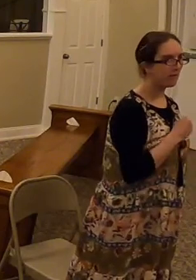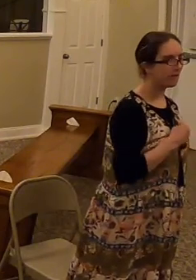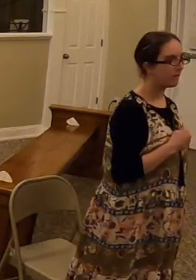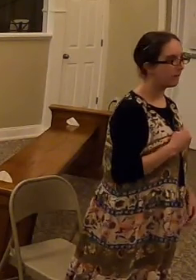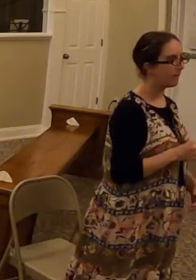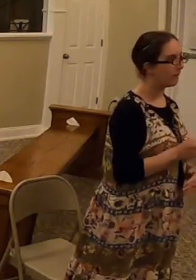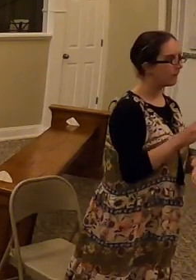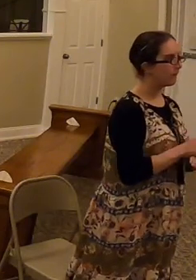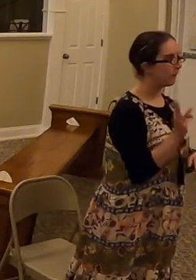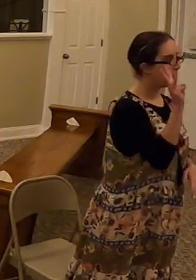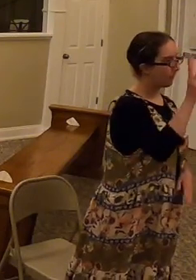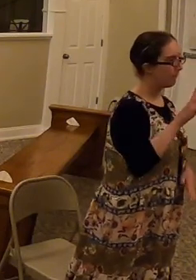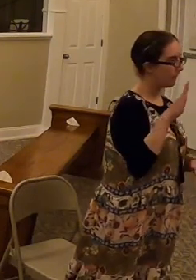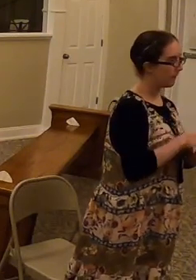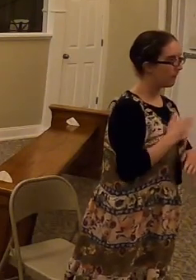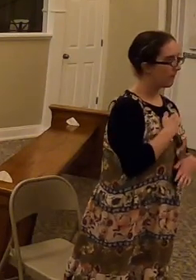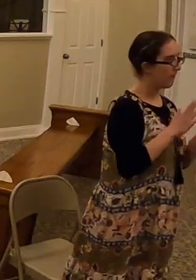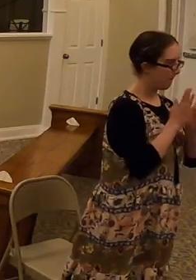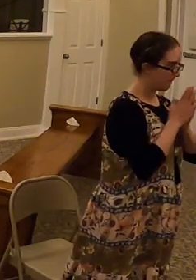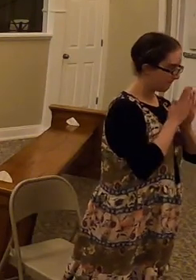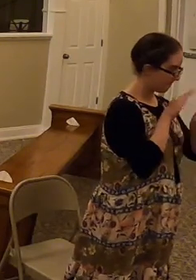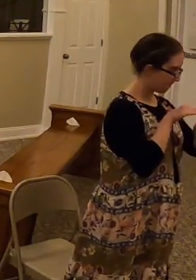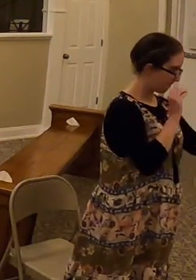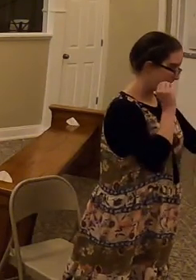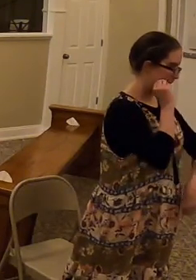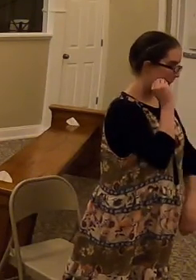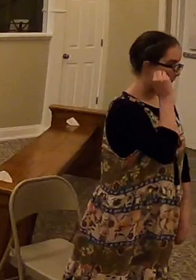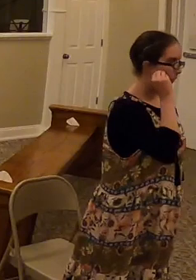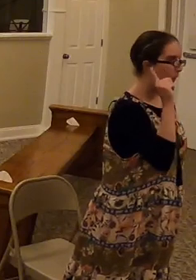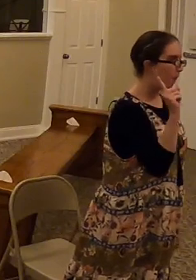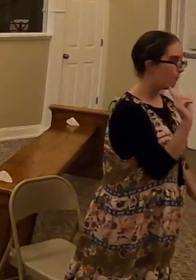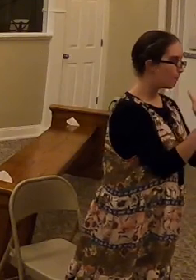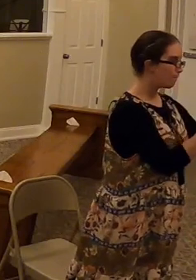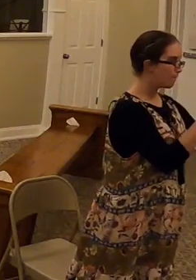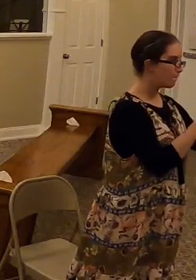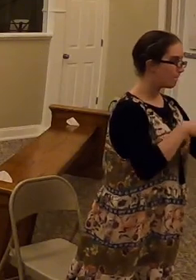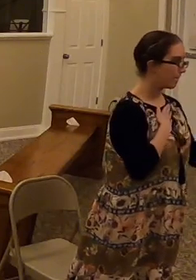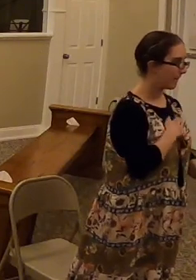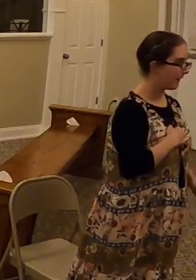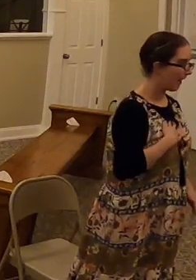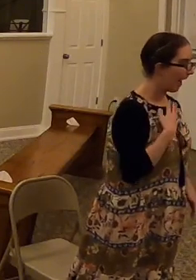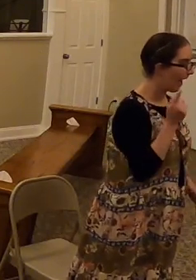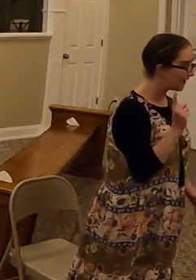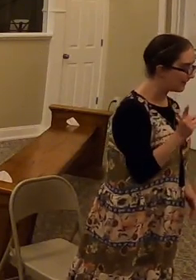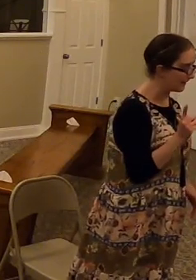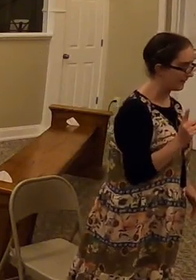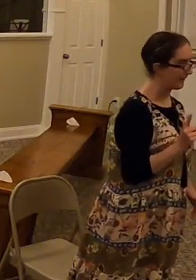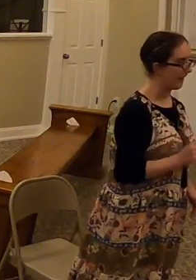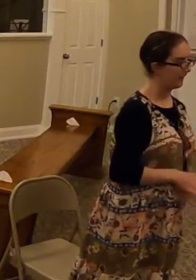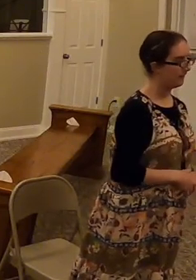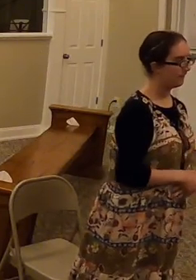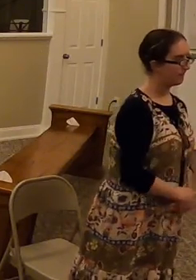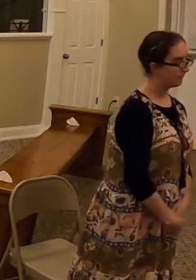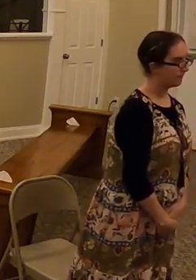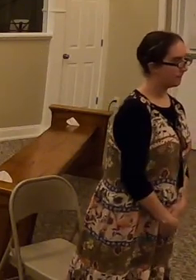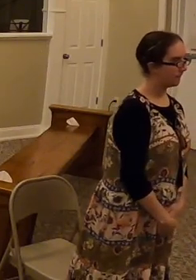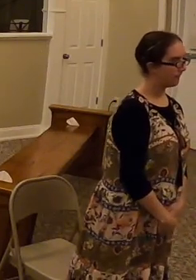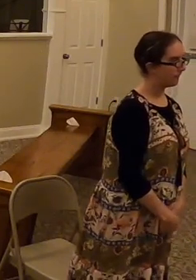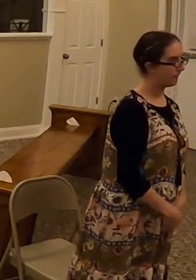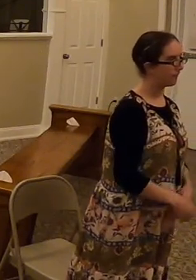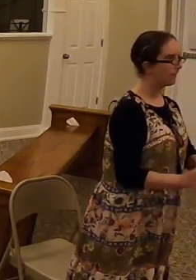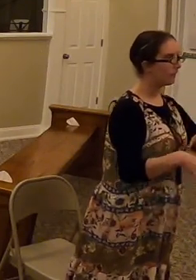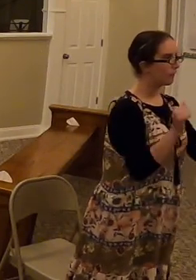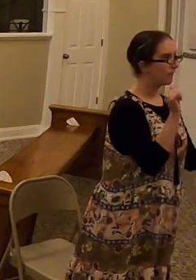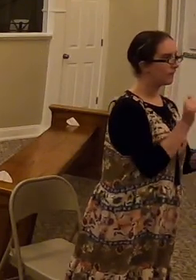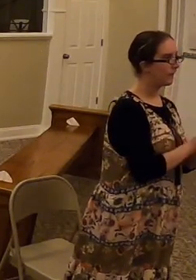the next night, Wednesday night, please pray at home. 1 hour, please. We need you to pray. Amen. So let's